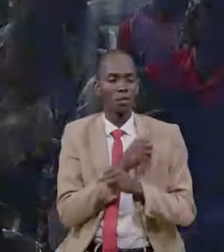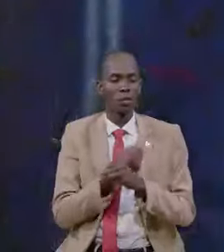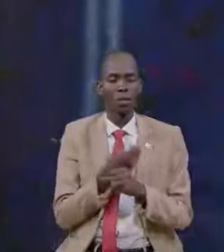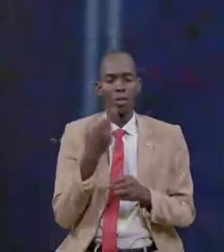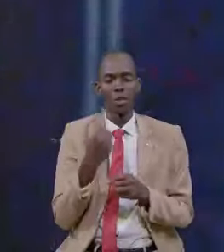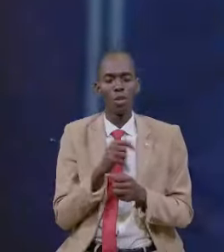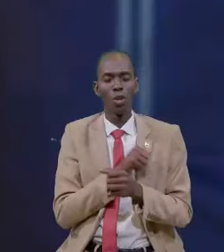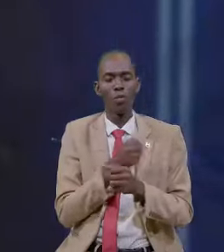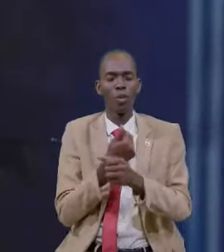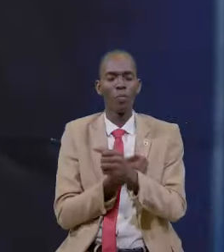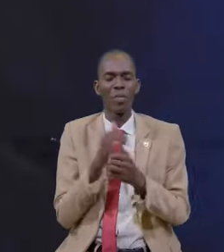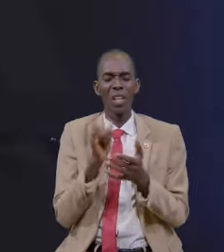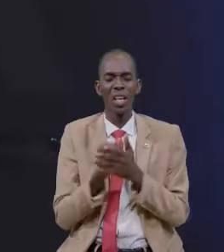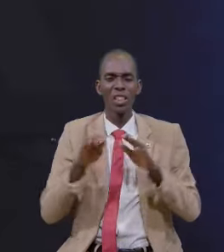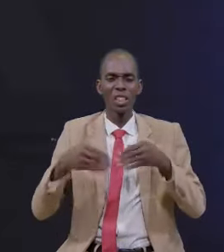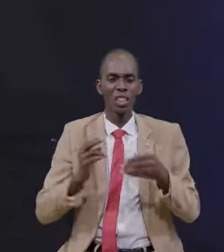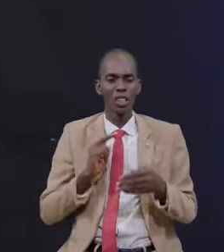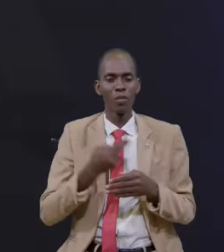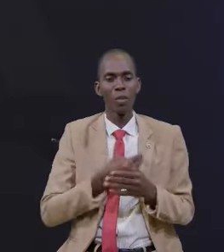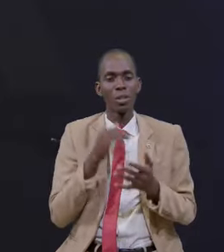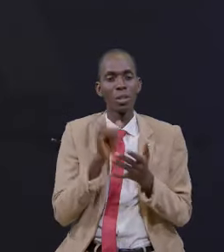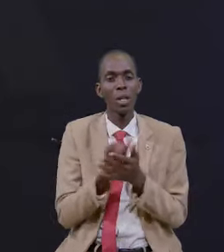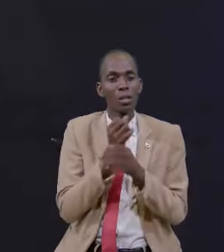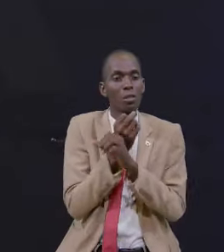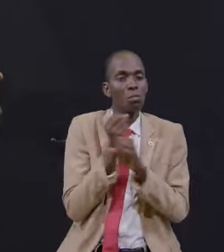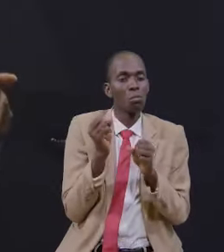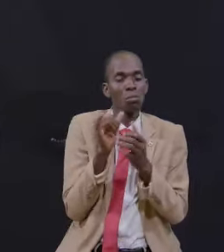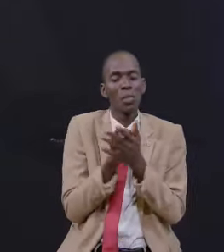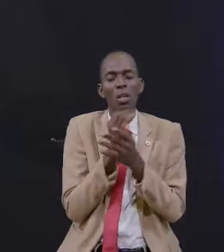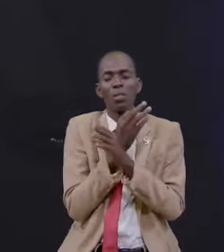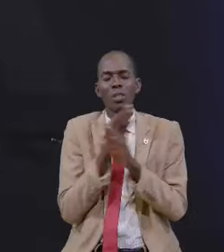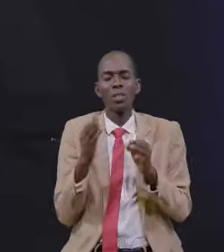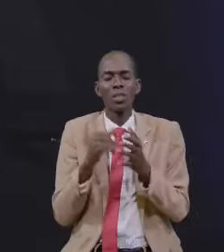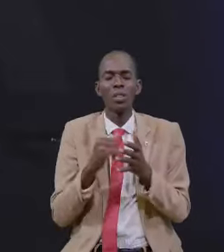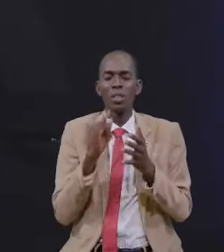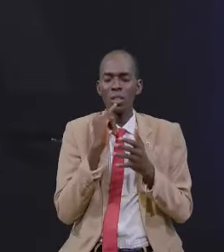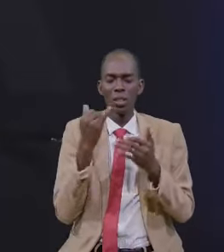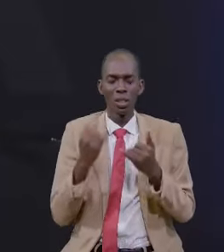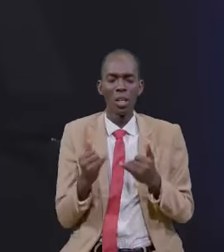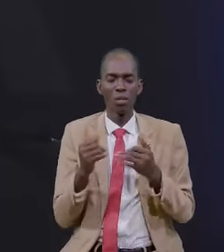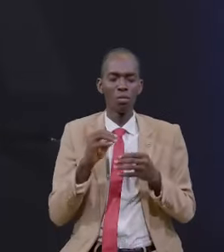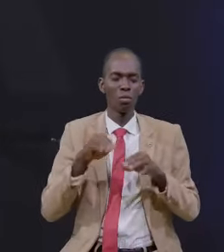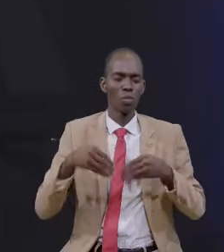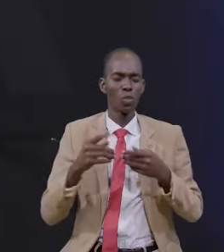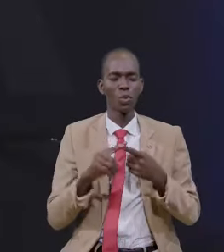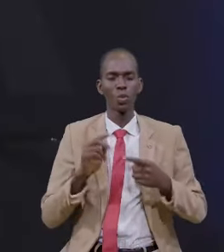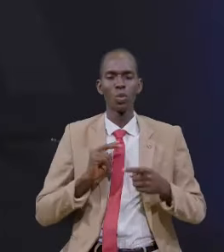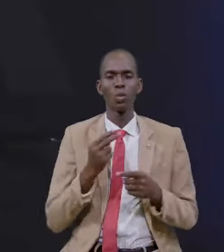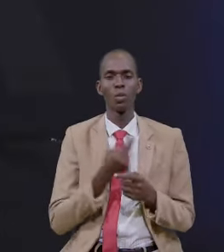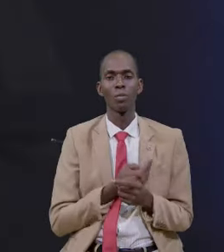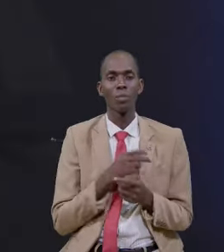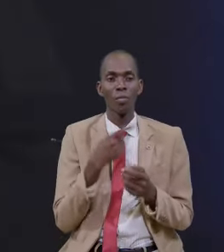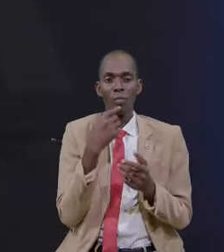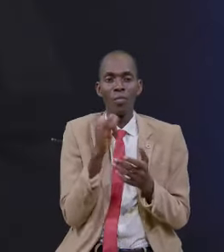that gives us that salvation, that freedom, imputed unto us also. It says, for